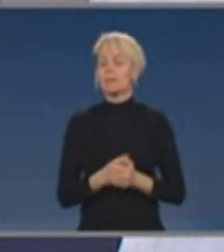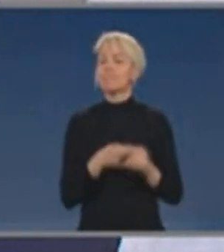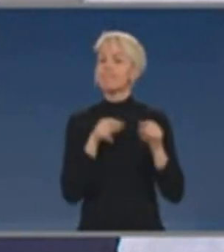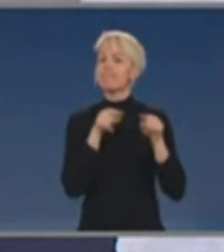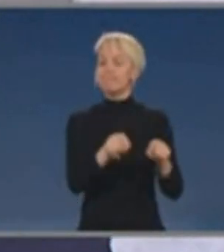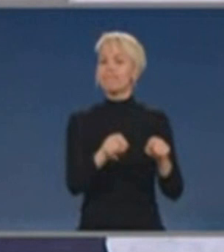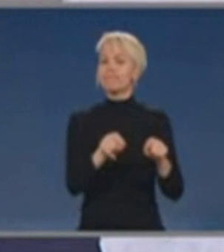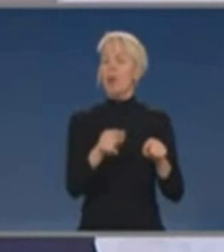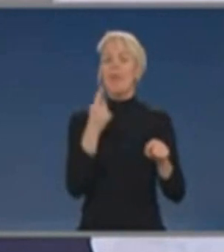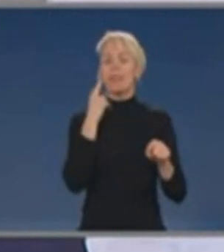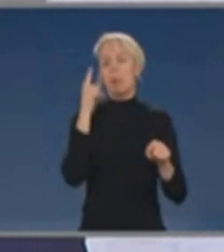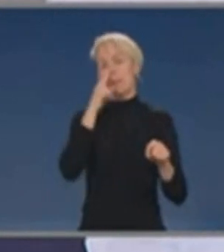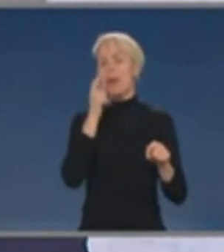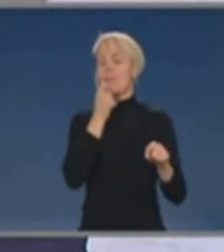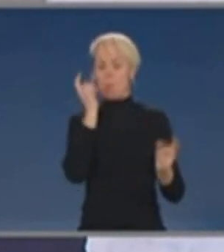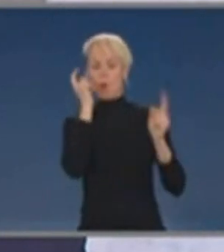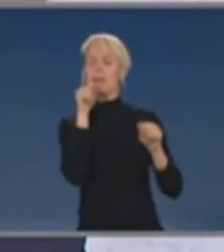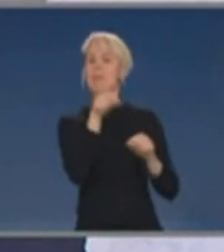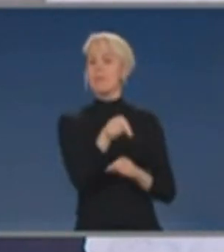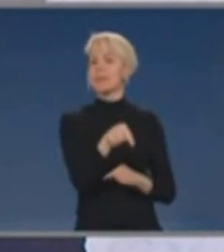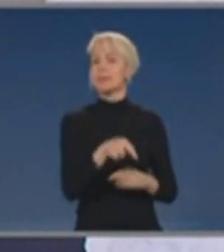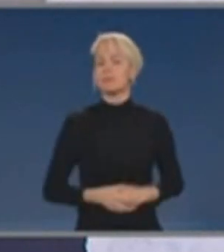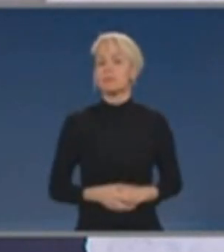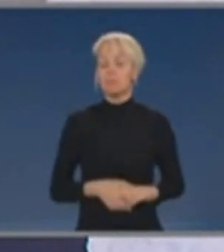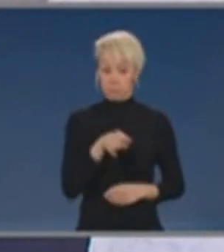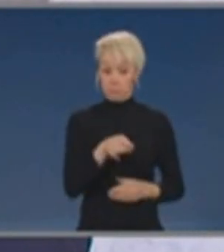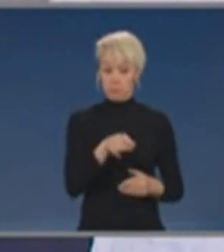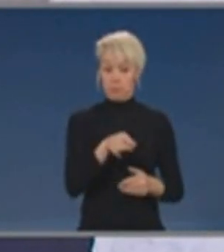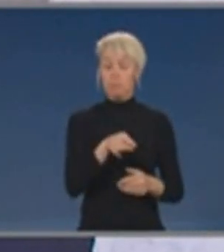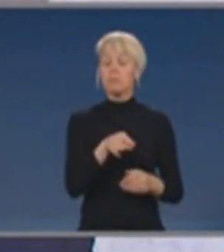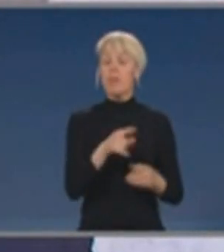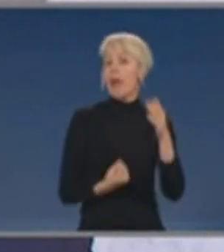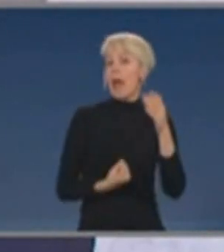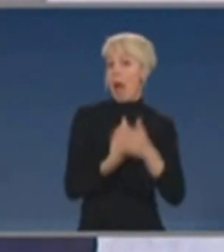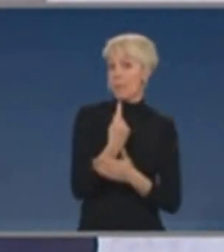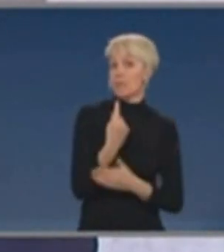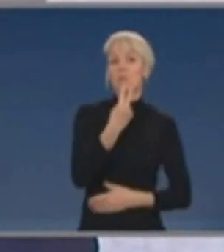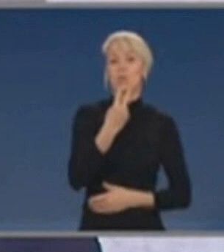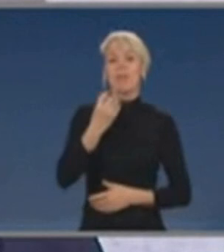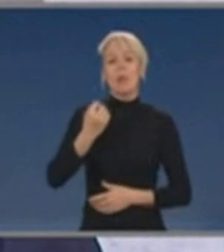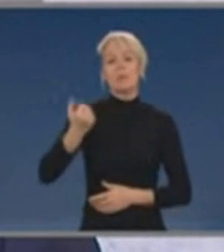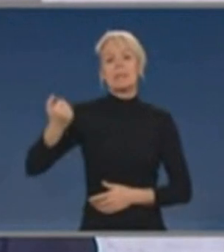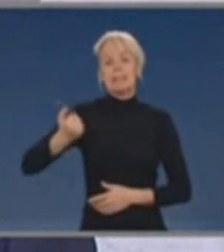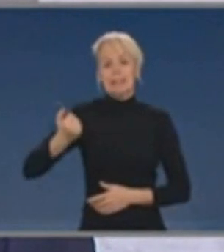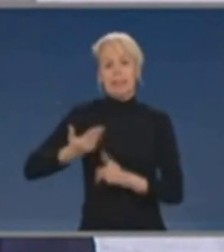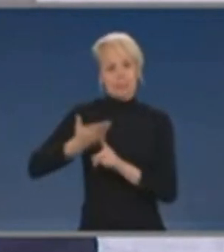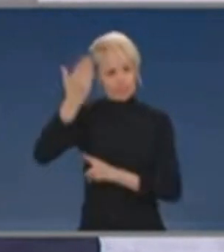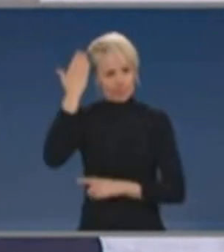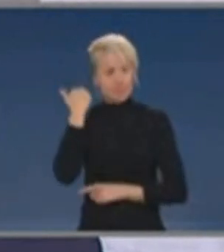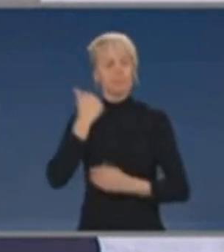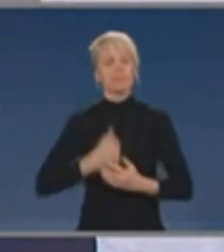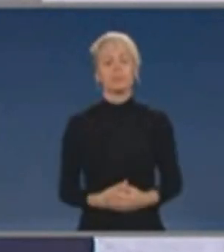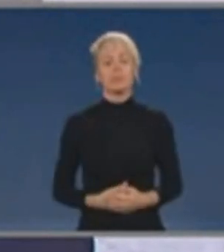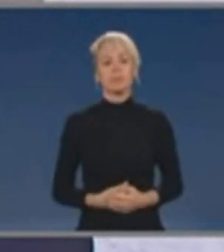of 2016. The Darwin Port was not sold with the approval or